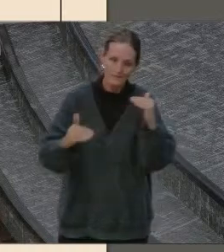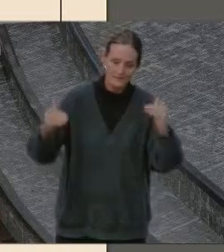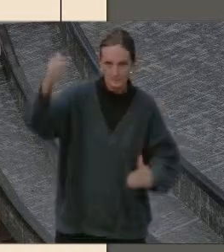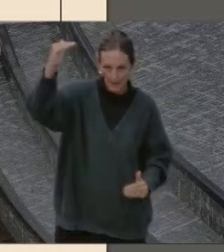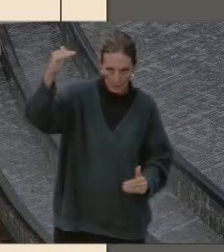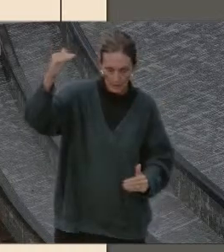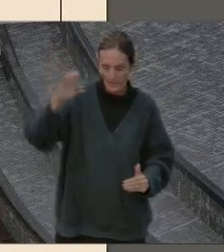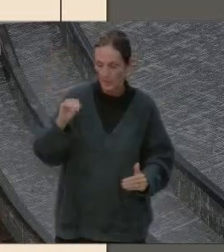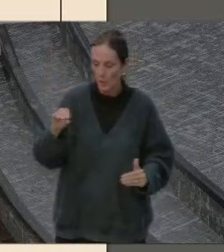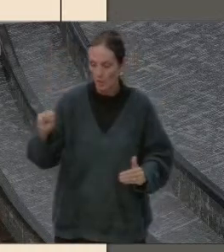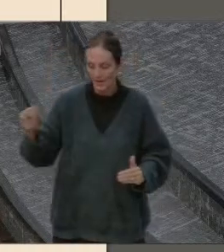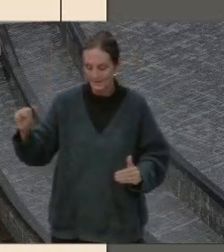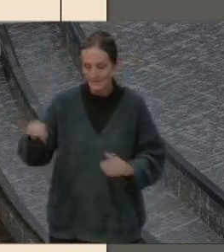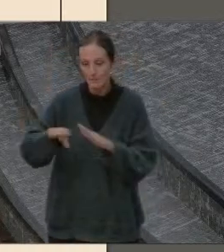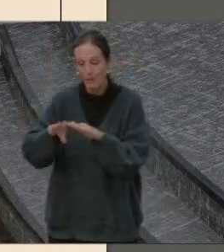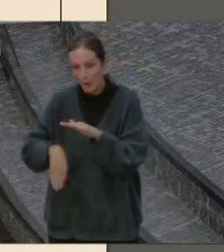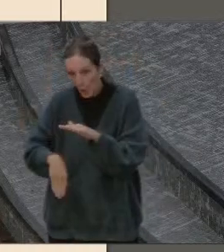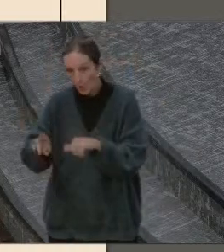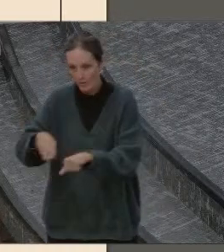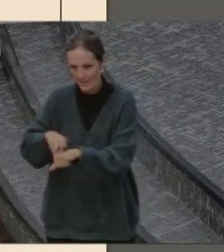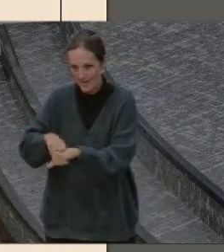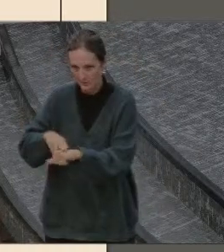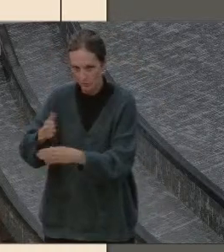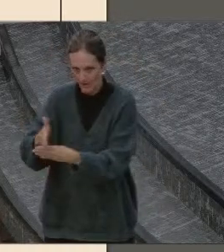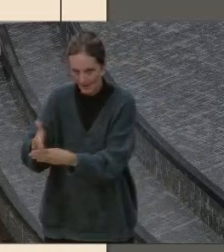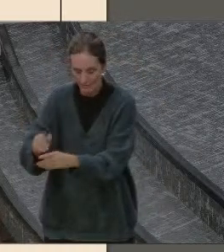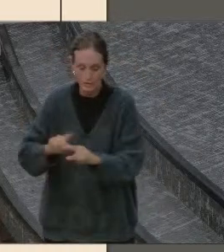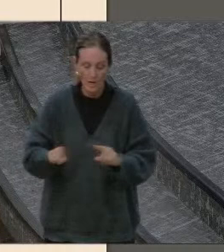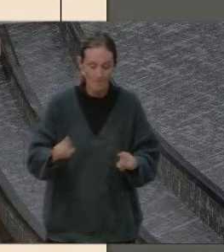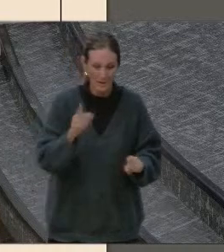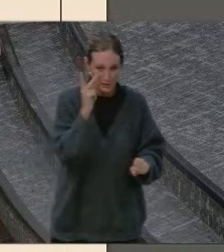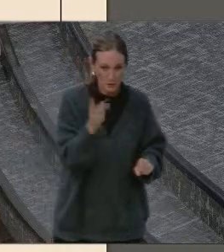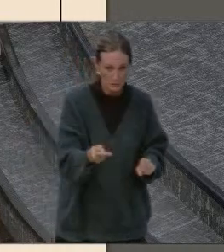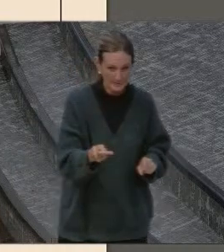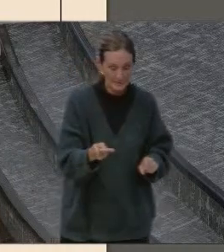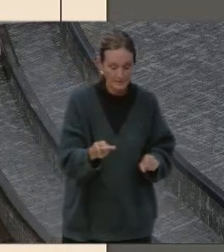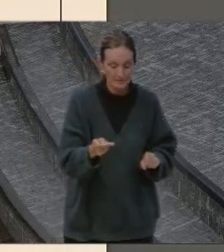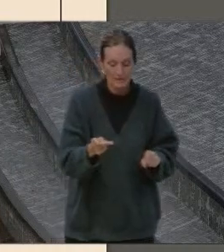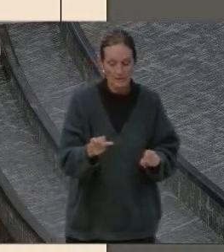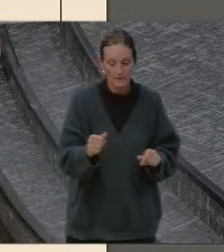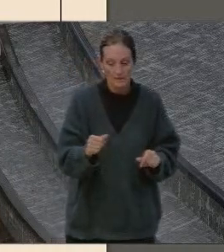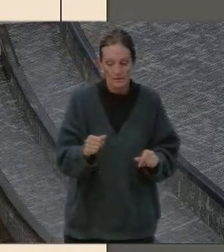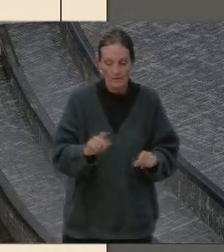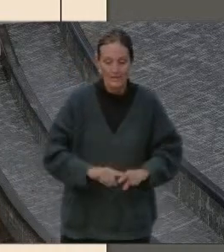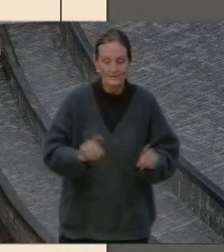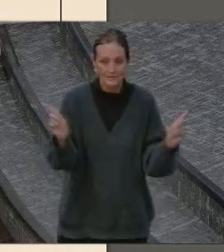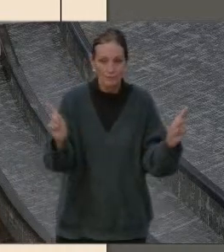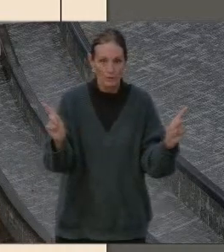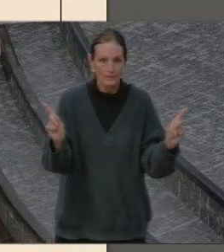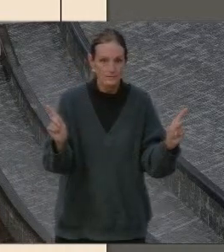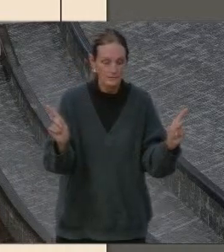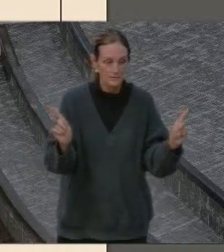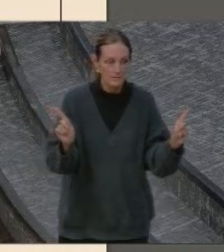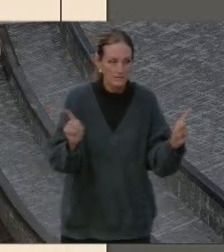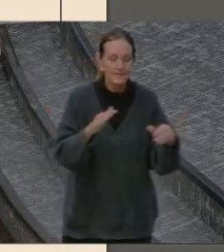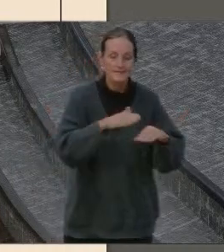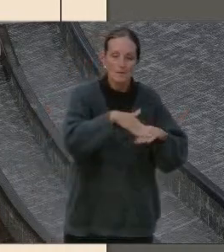national average, but as you will see later on, the disparities in ISS are above